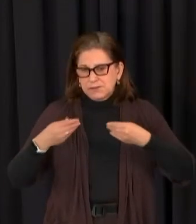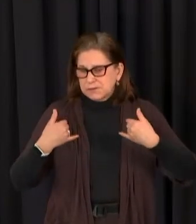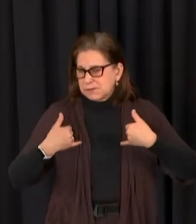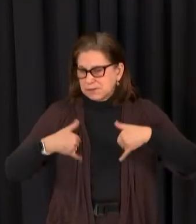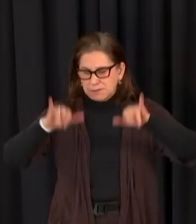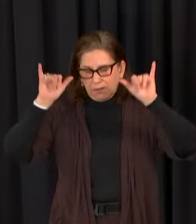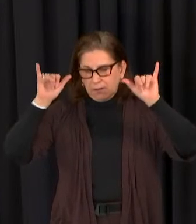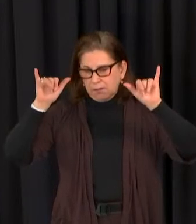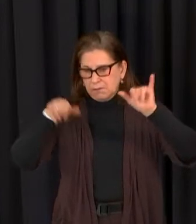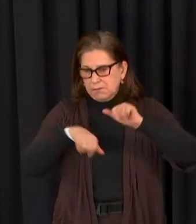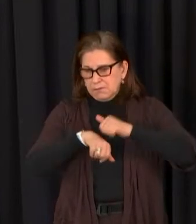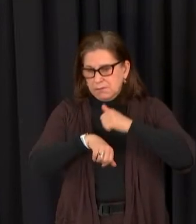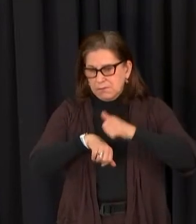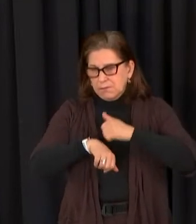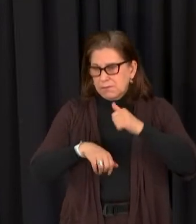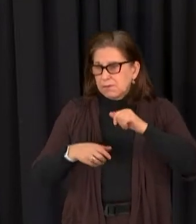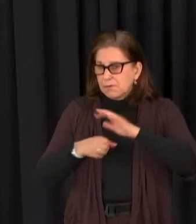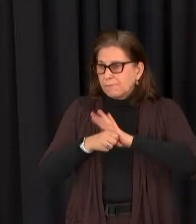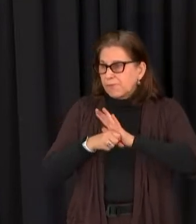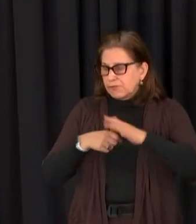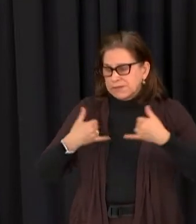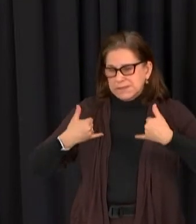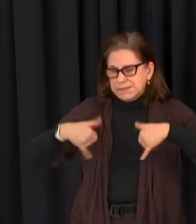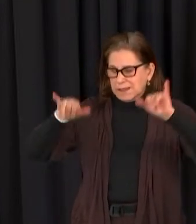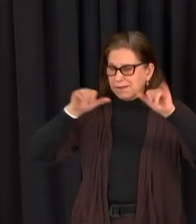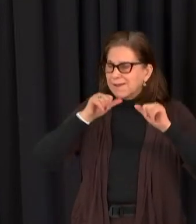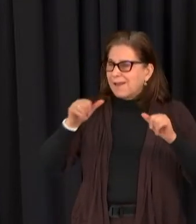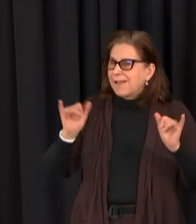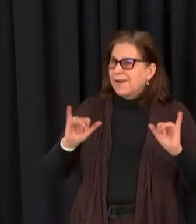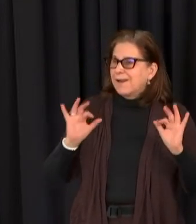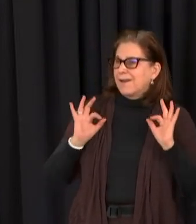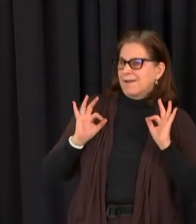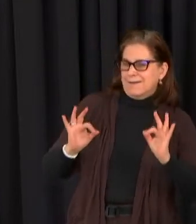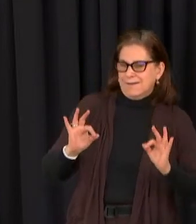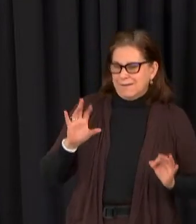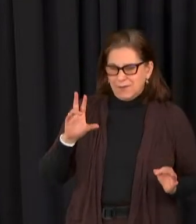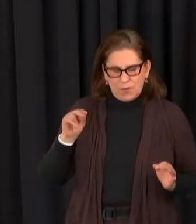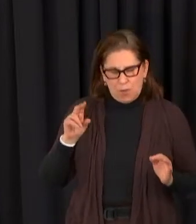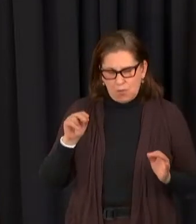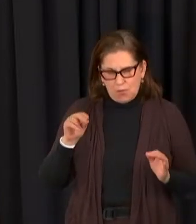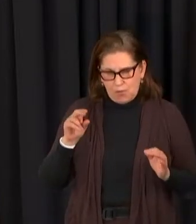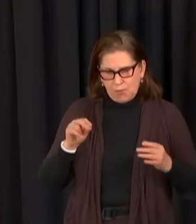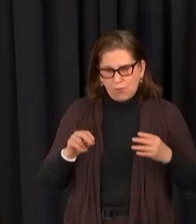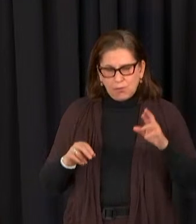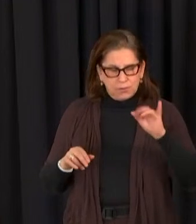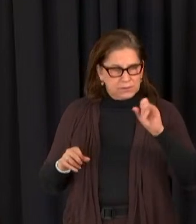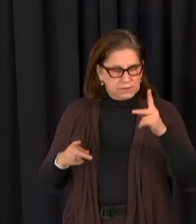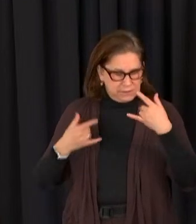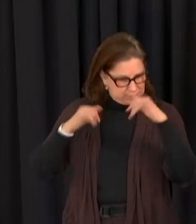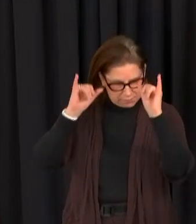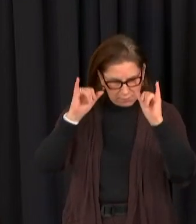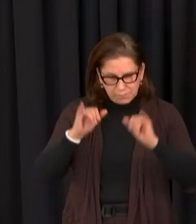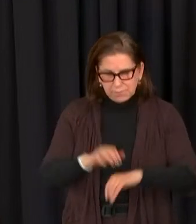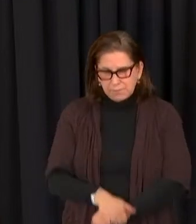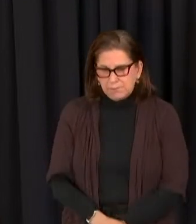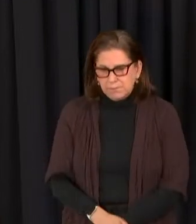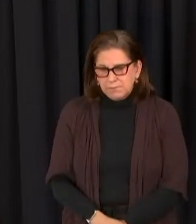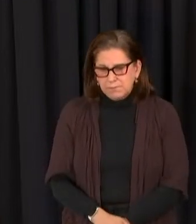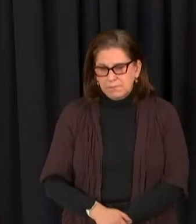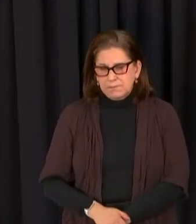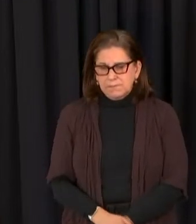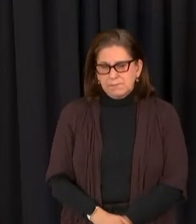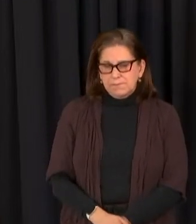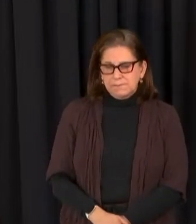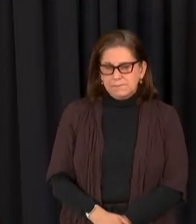our community back in the summer, and even as we began to head into the holiday season around Halloween. So we